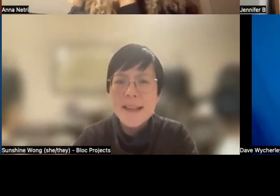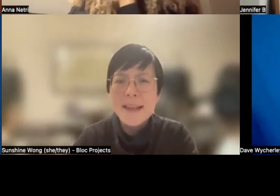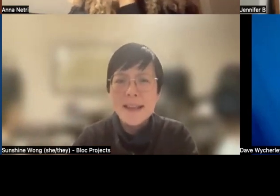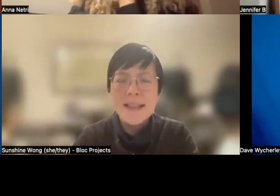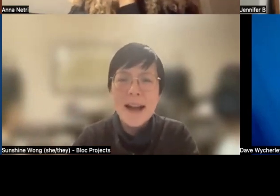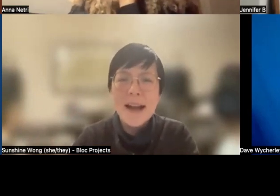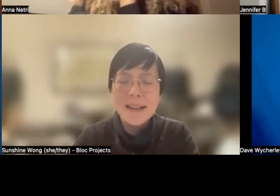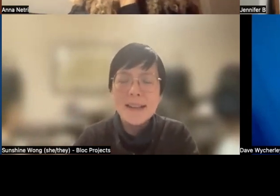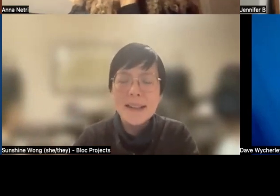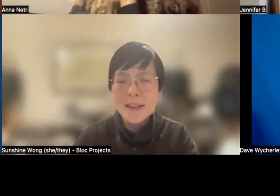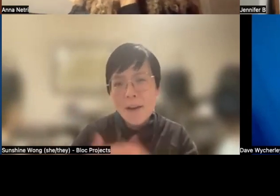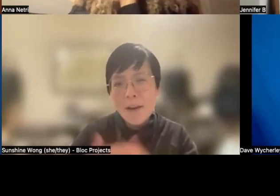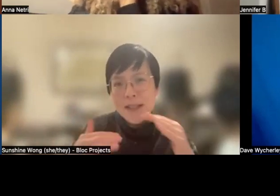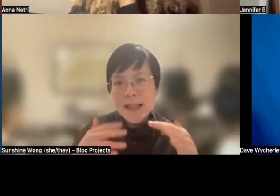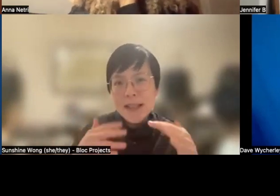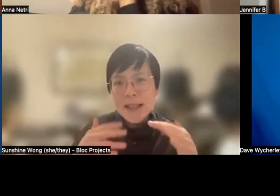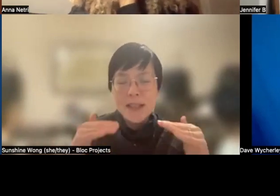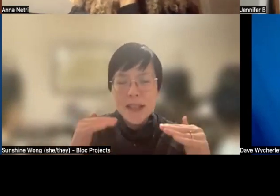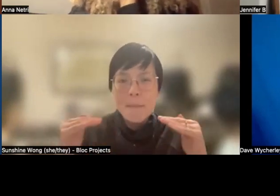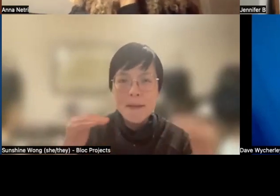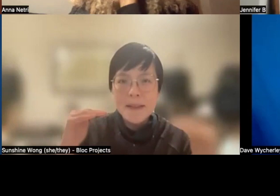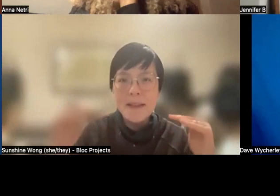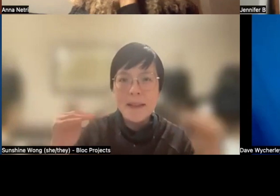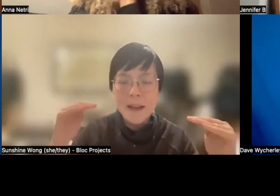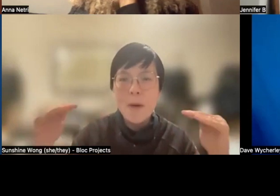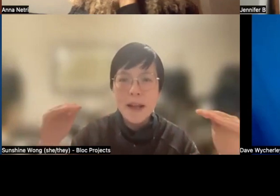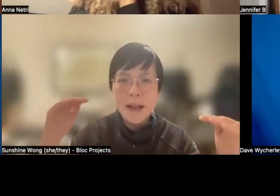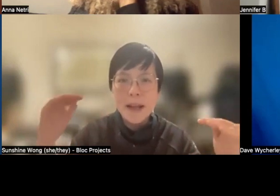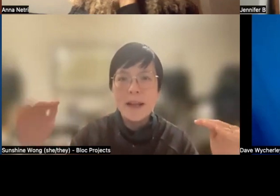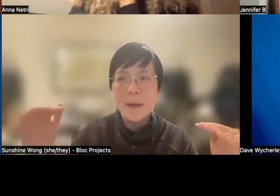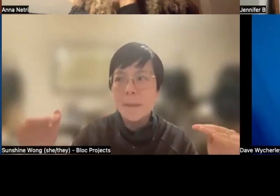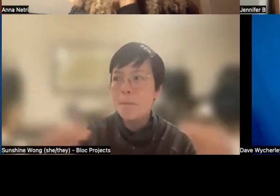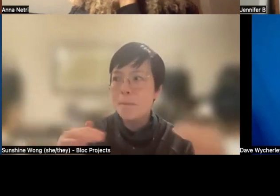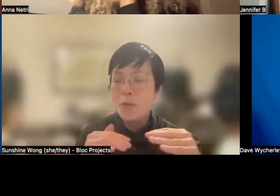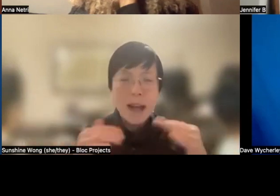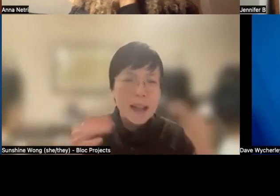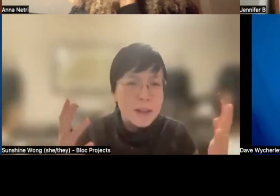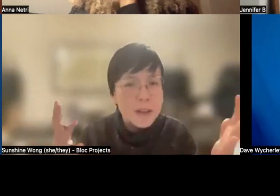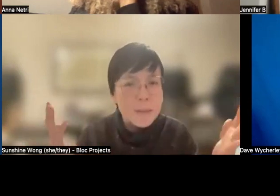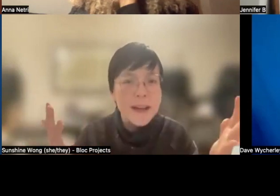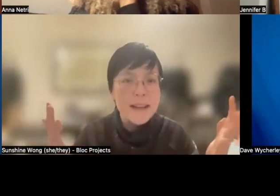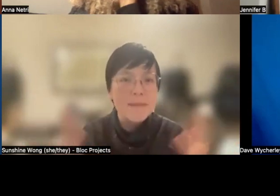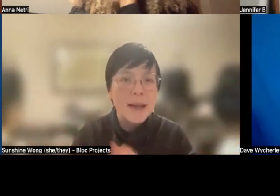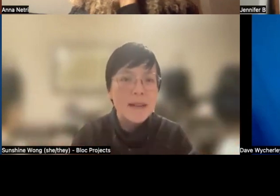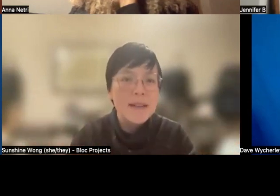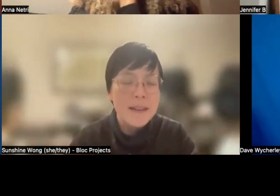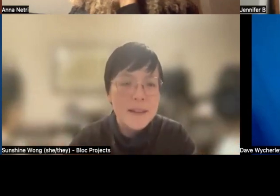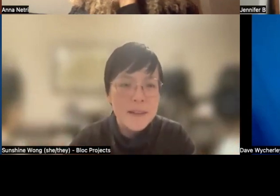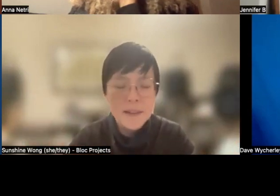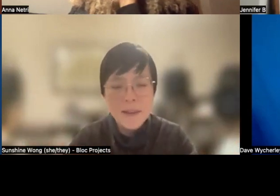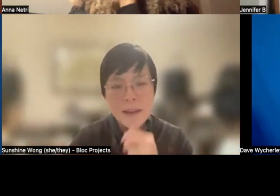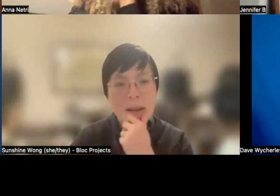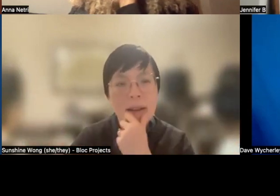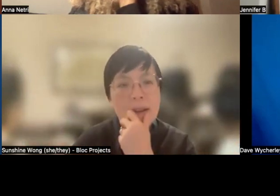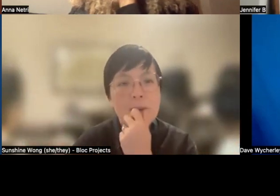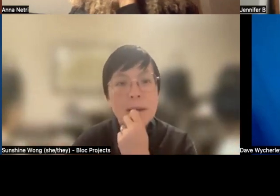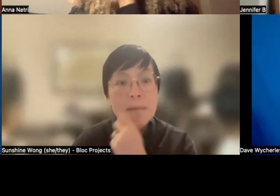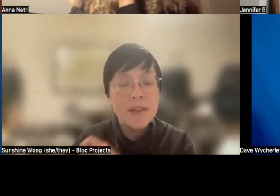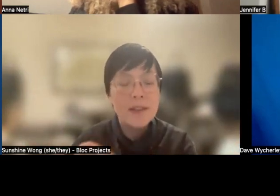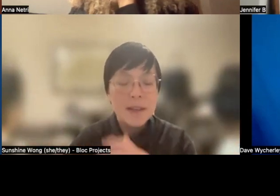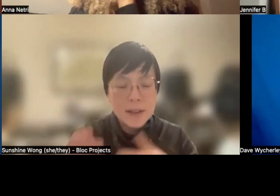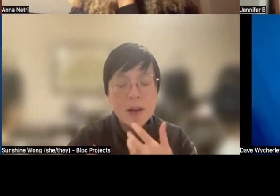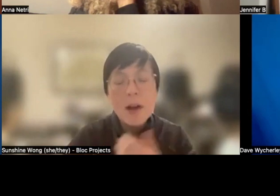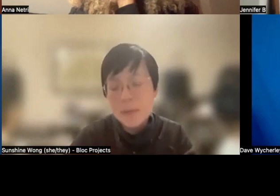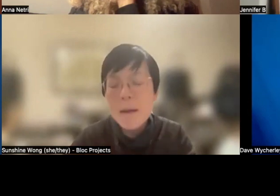it's, yeah, and the conversation just happens at like quite a regular pace as